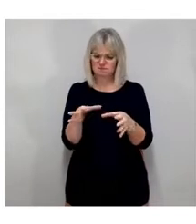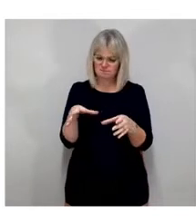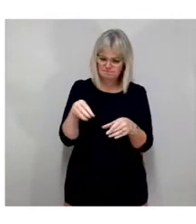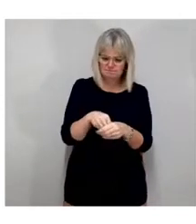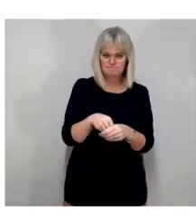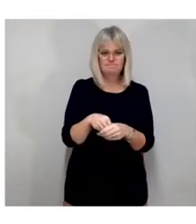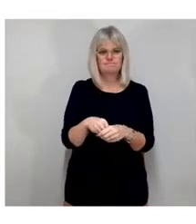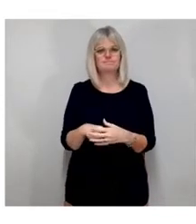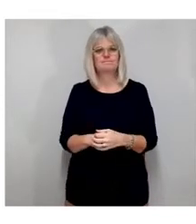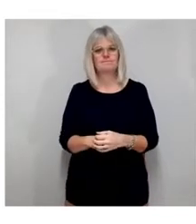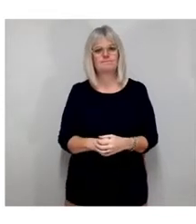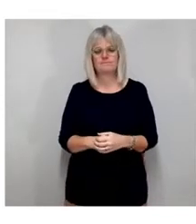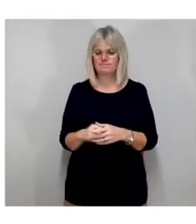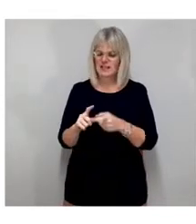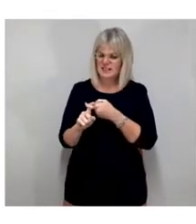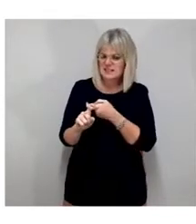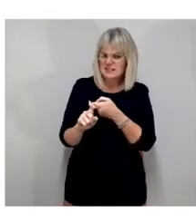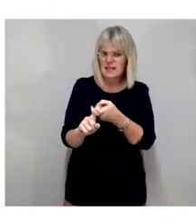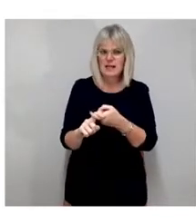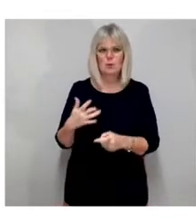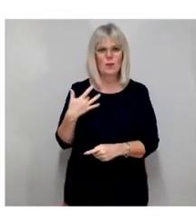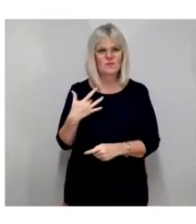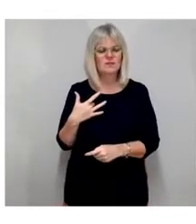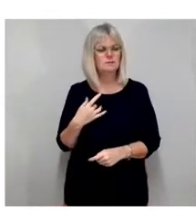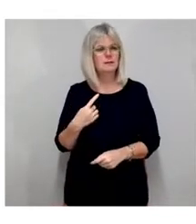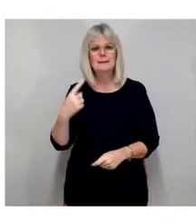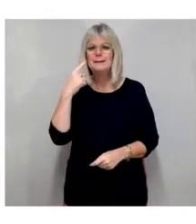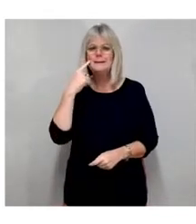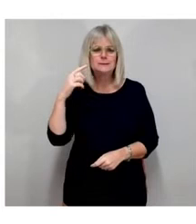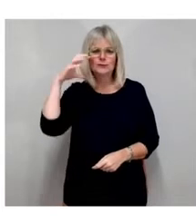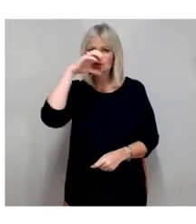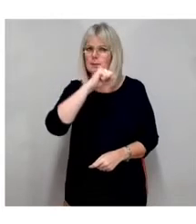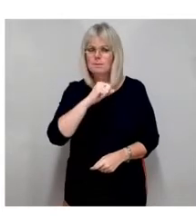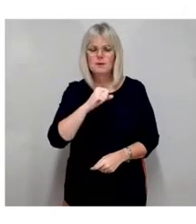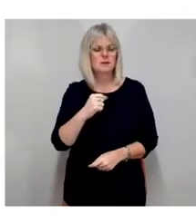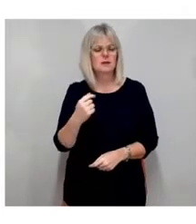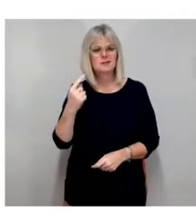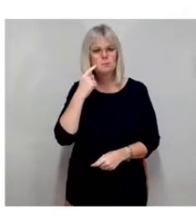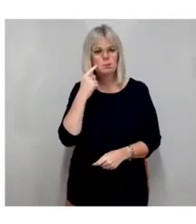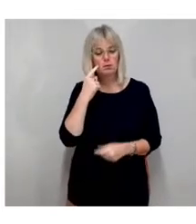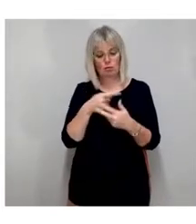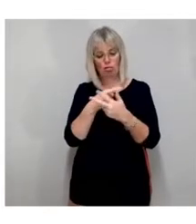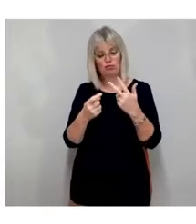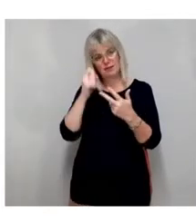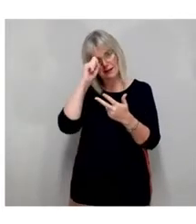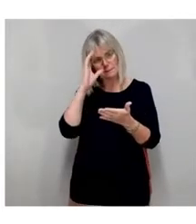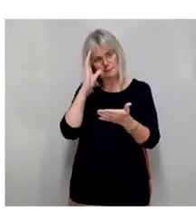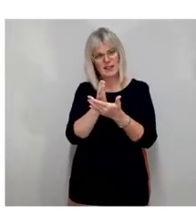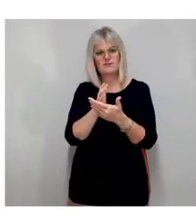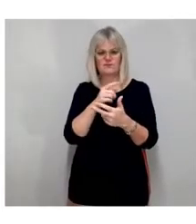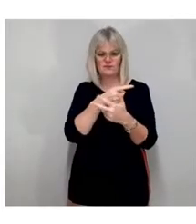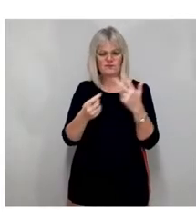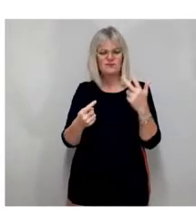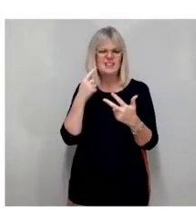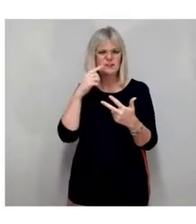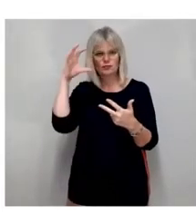commonplace. Very simple, easy to remember our purpose as a company. 3 beliefs that underpin it, very easy to remember. brands